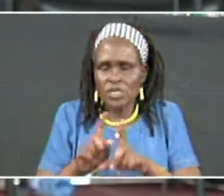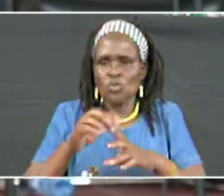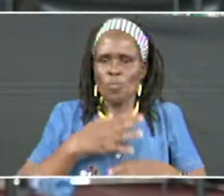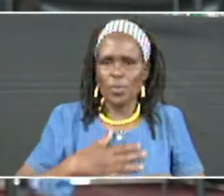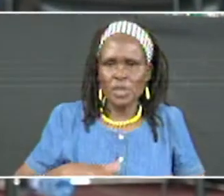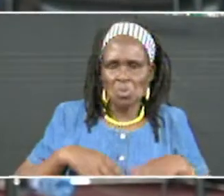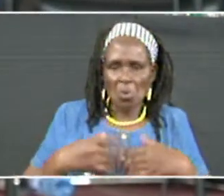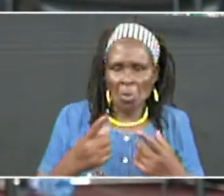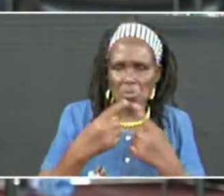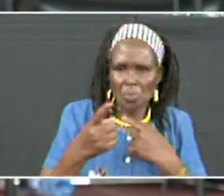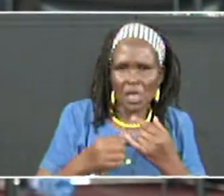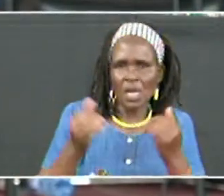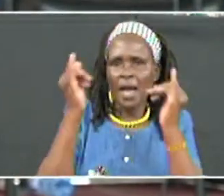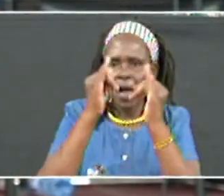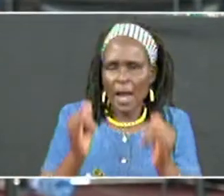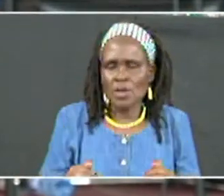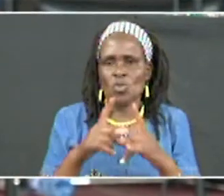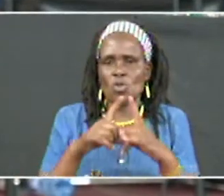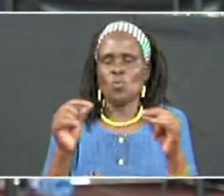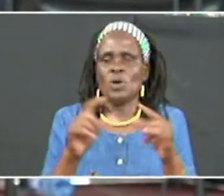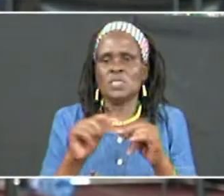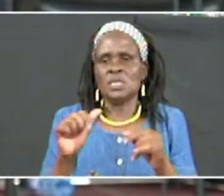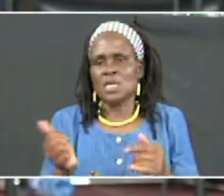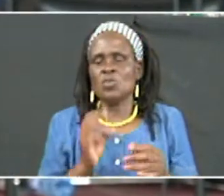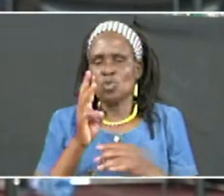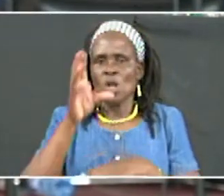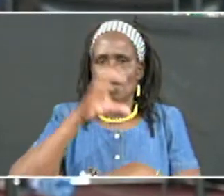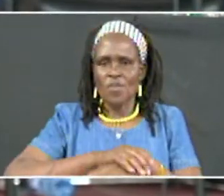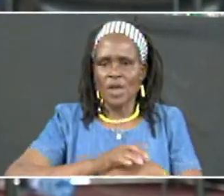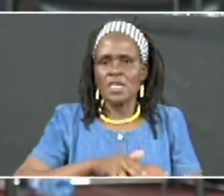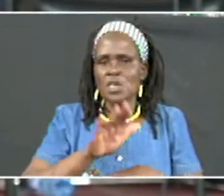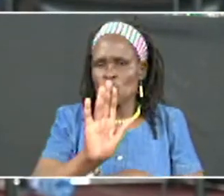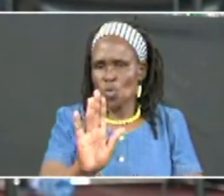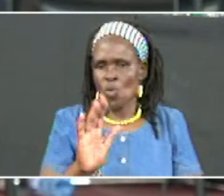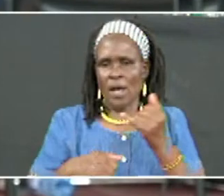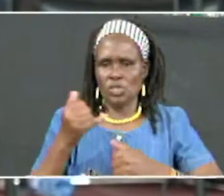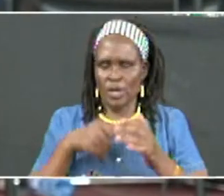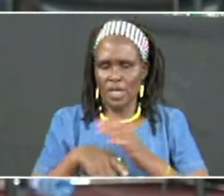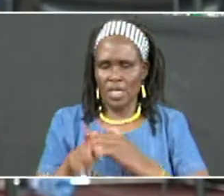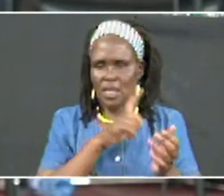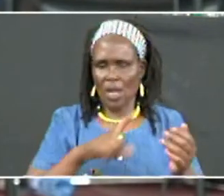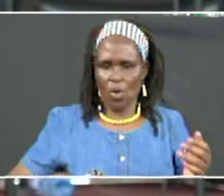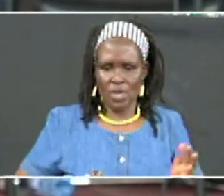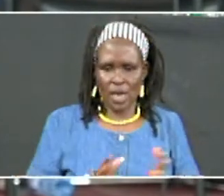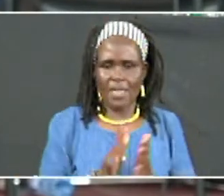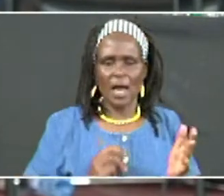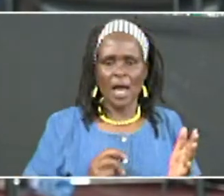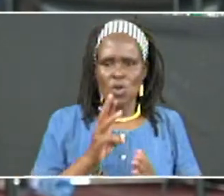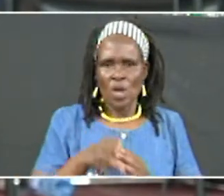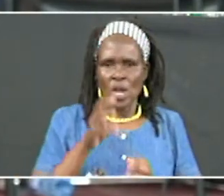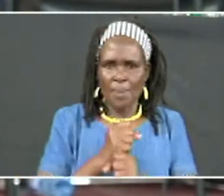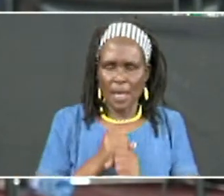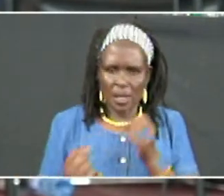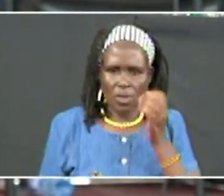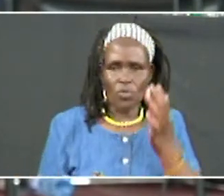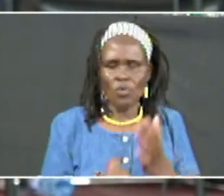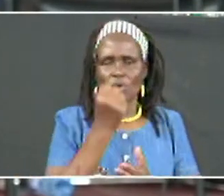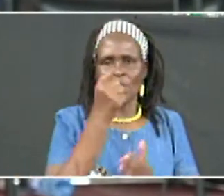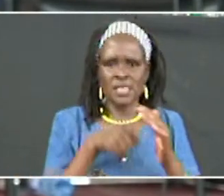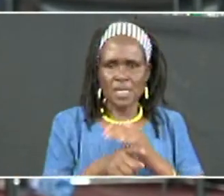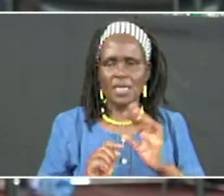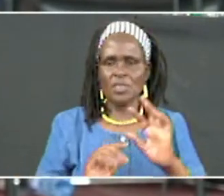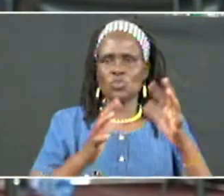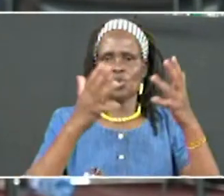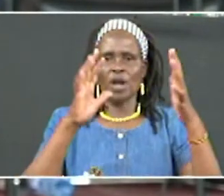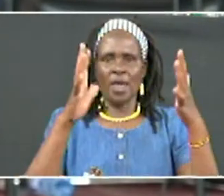idle words, then you will find your joy in the Lord, and I will cause you to ride in triumph in